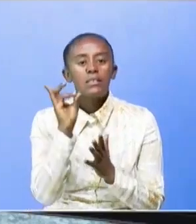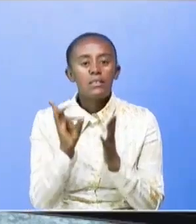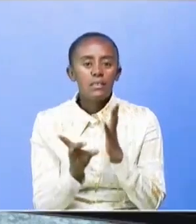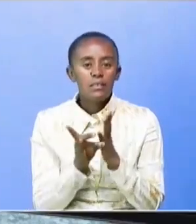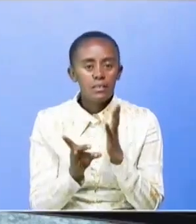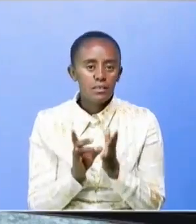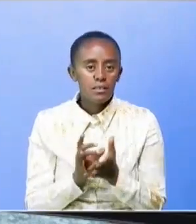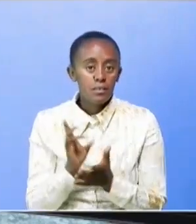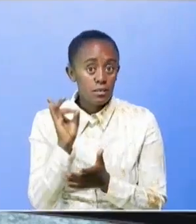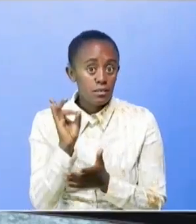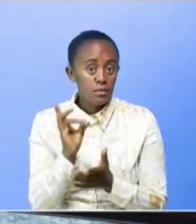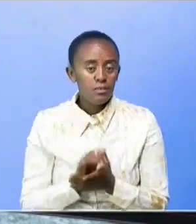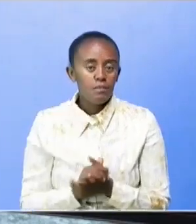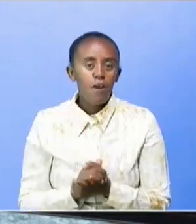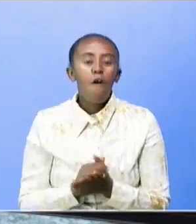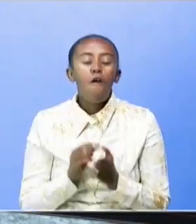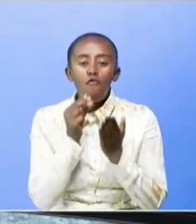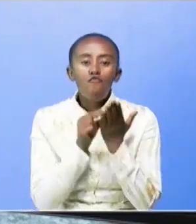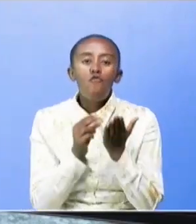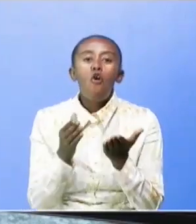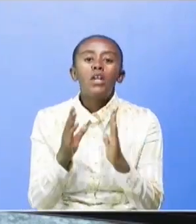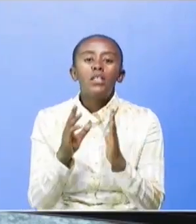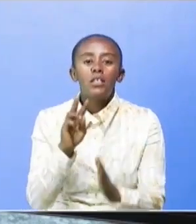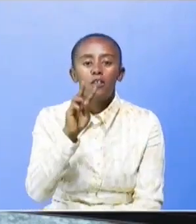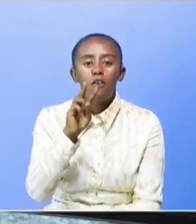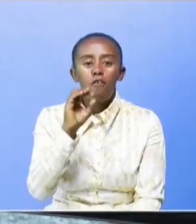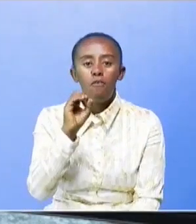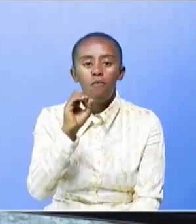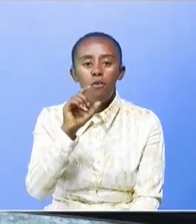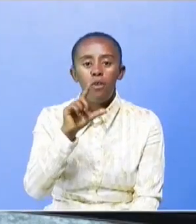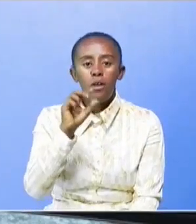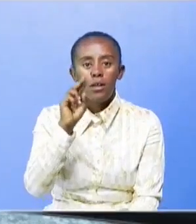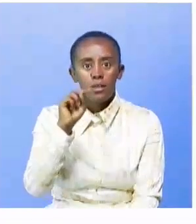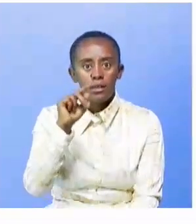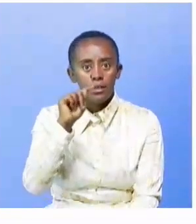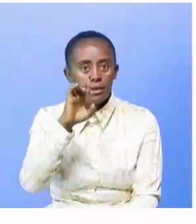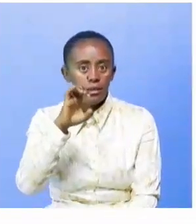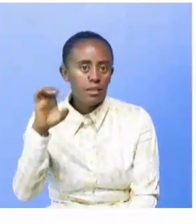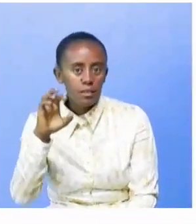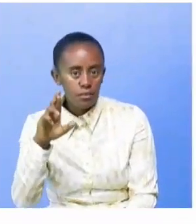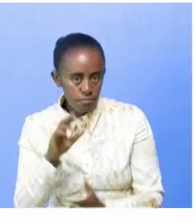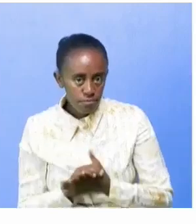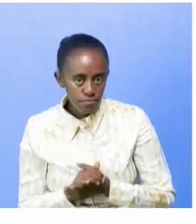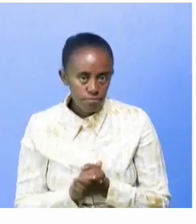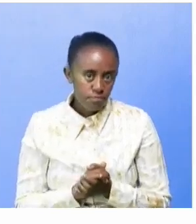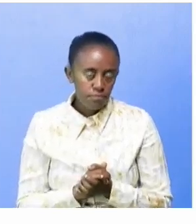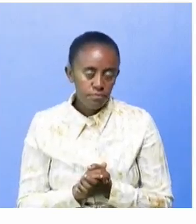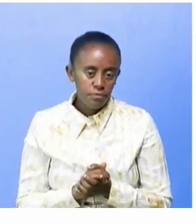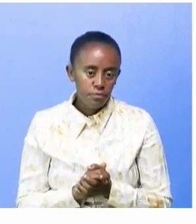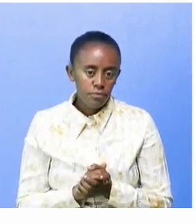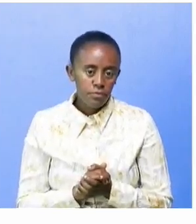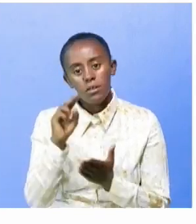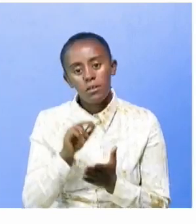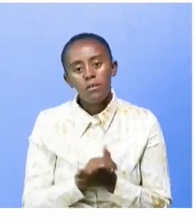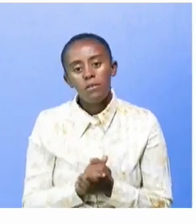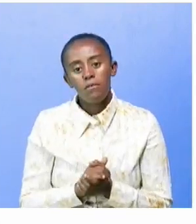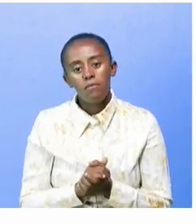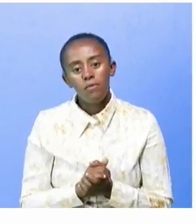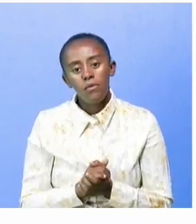Volunteer. That is the topic of this chapter as well. Volunteer.